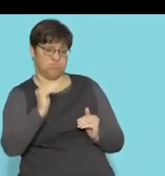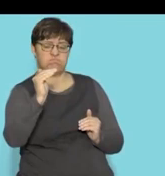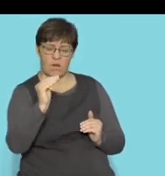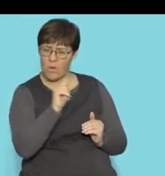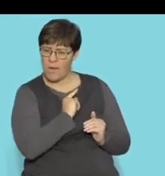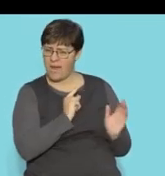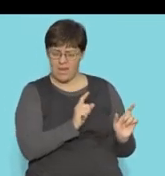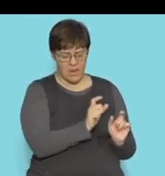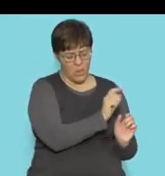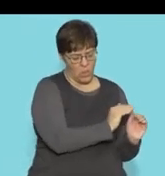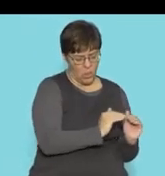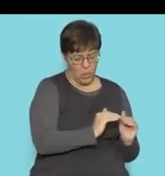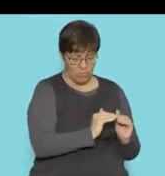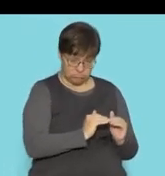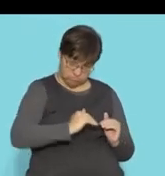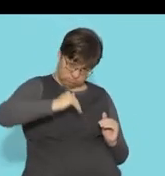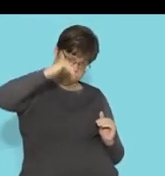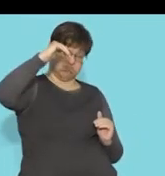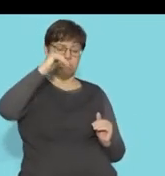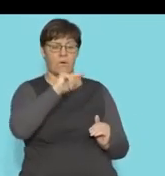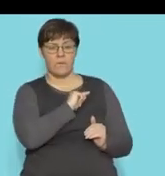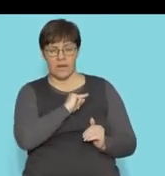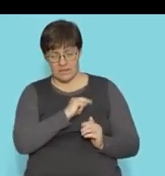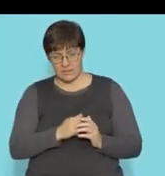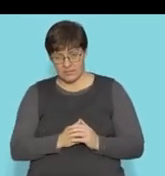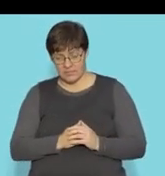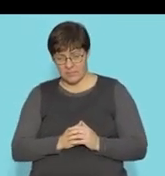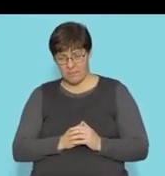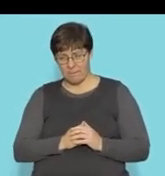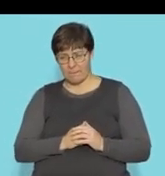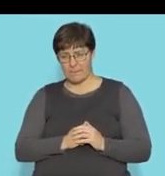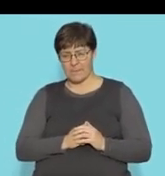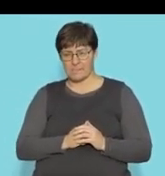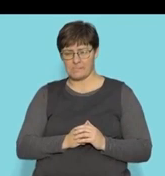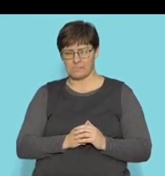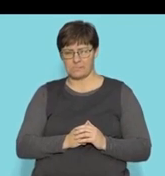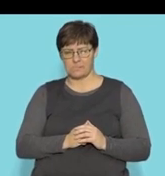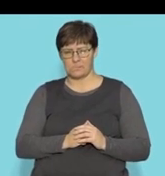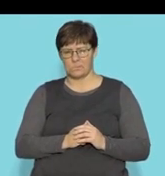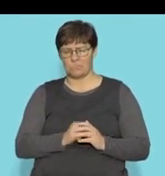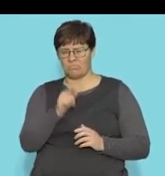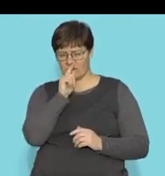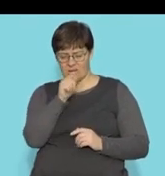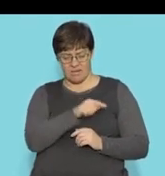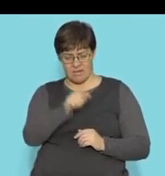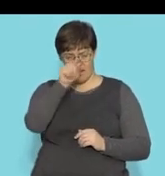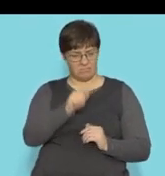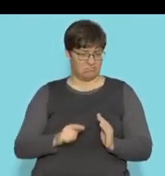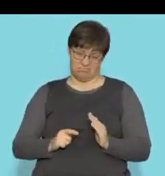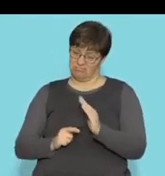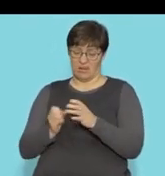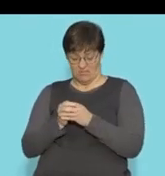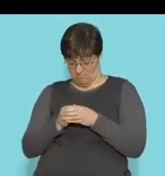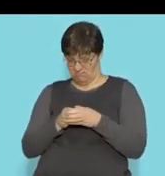to 1920. So here we see there is an increase in the growth rate, but wow, once we hit the